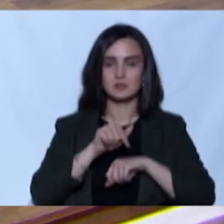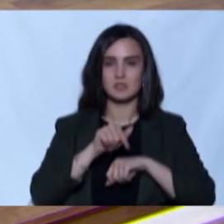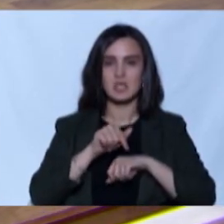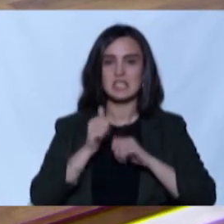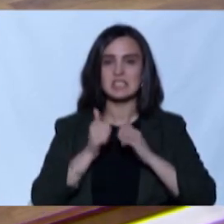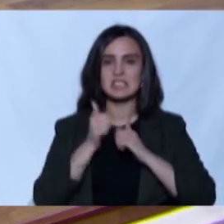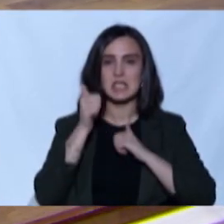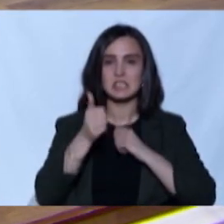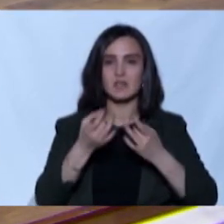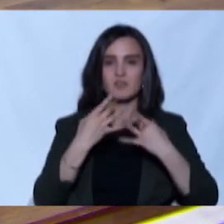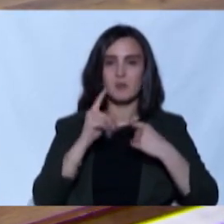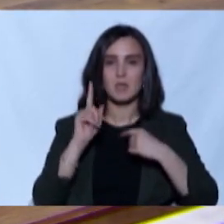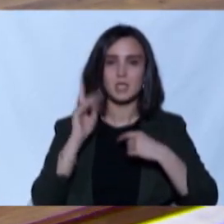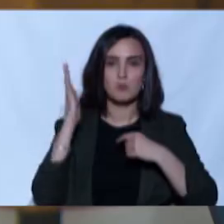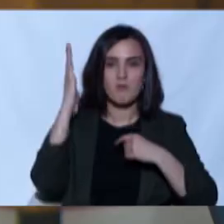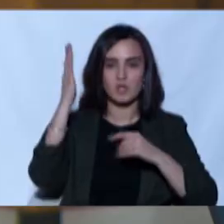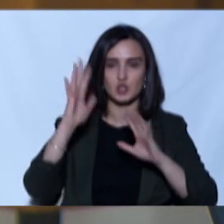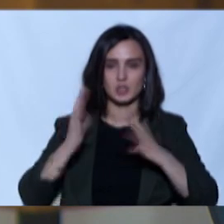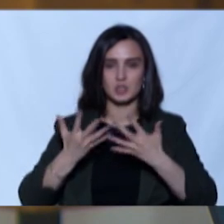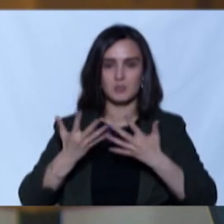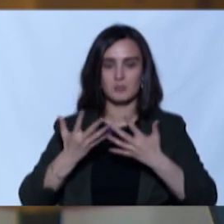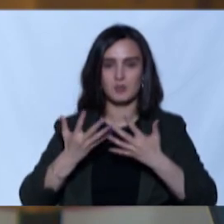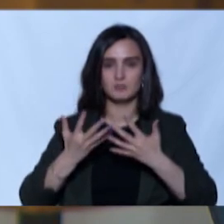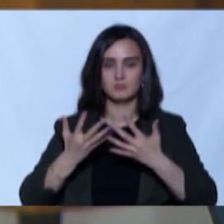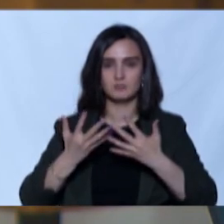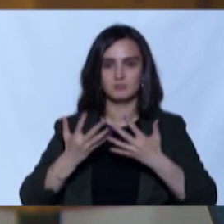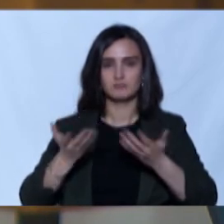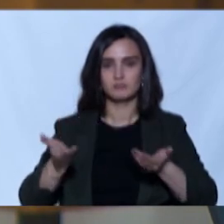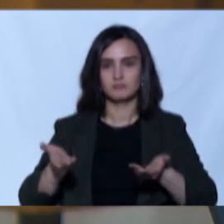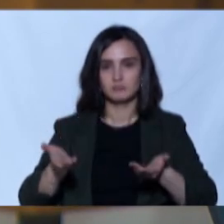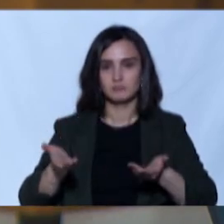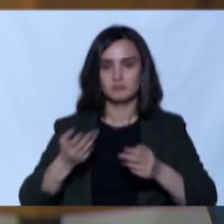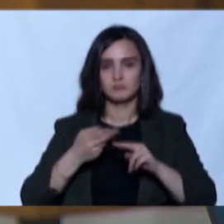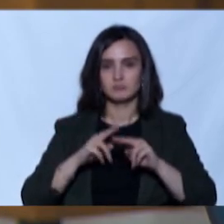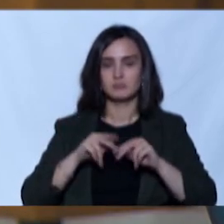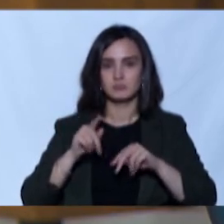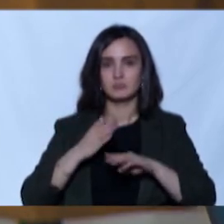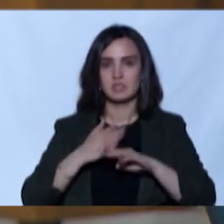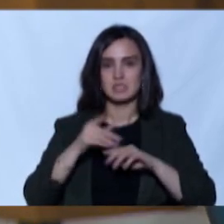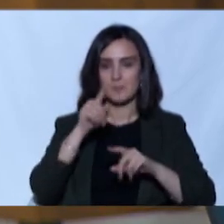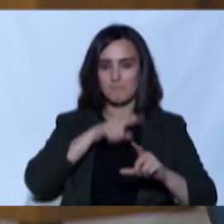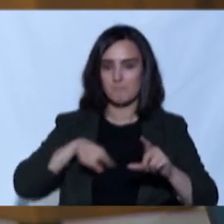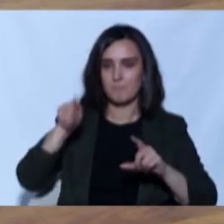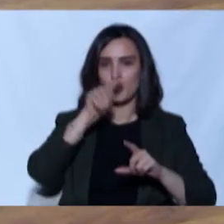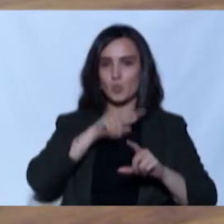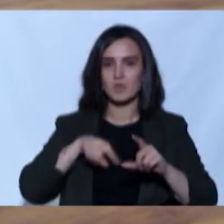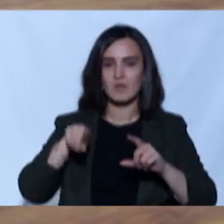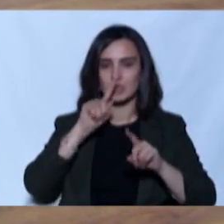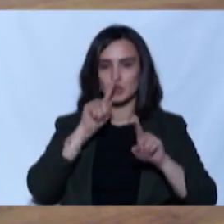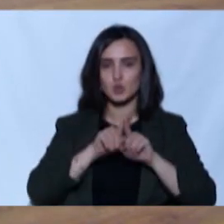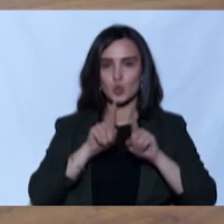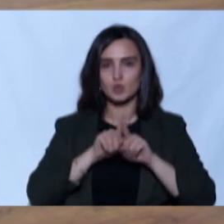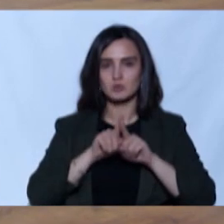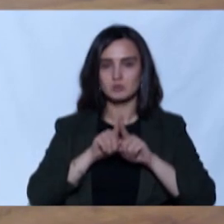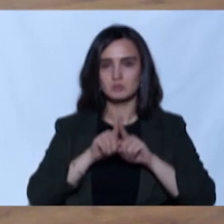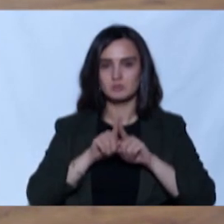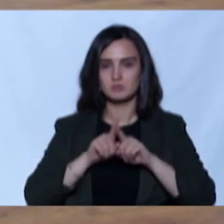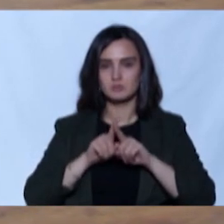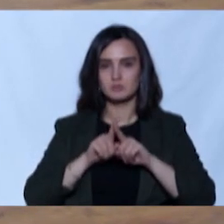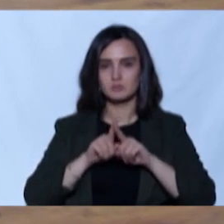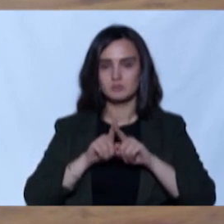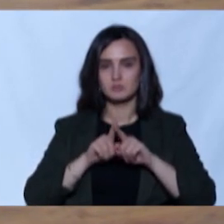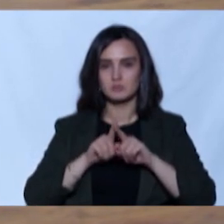future in society before it happens. And there's a vicious circle, I guess, that comes up from this. Is